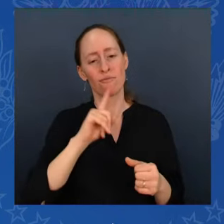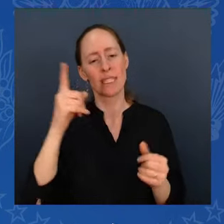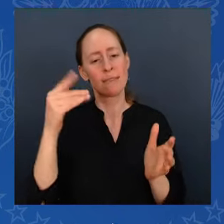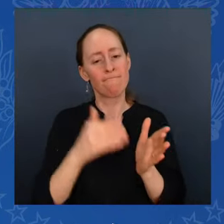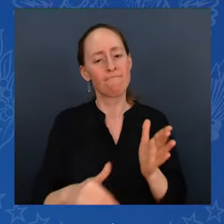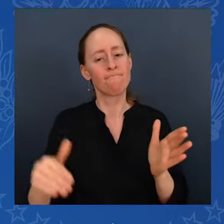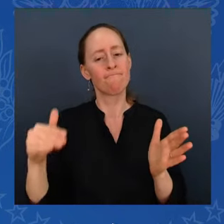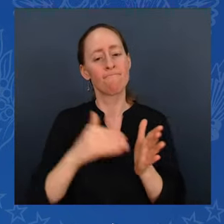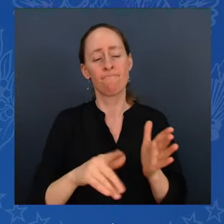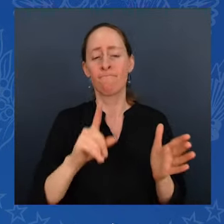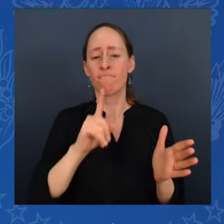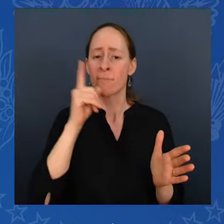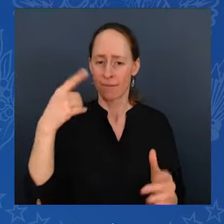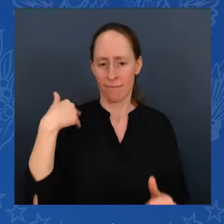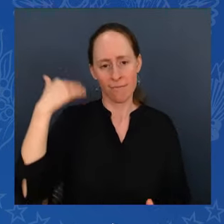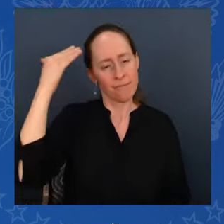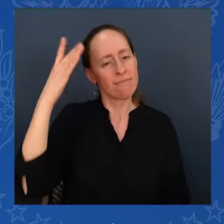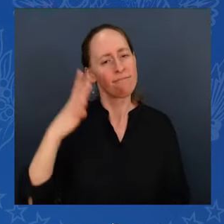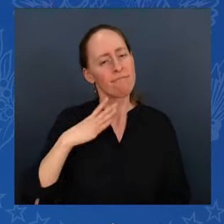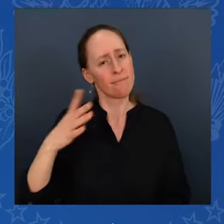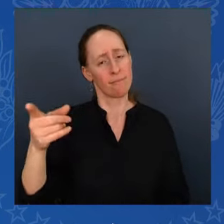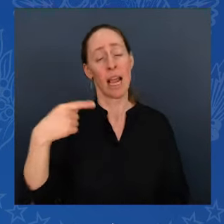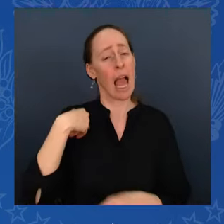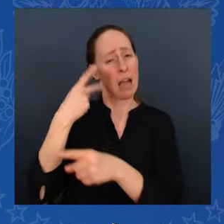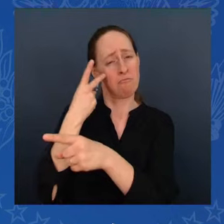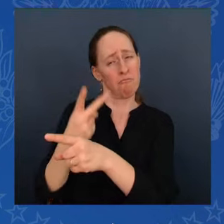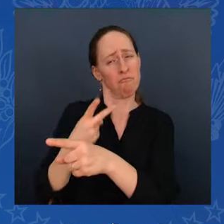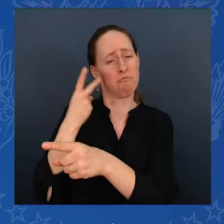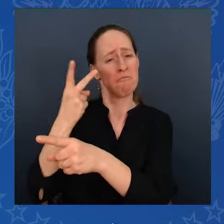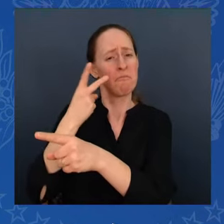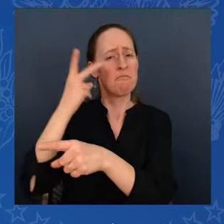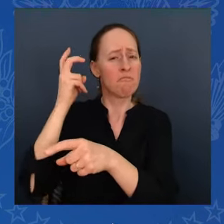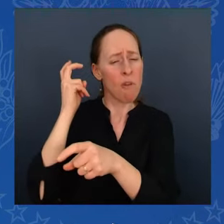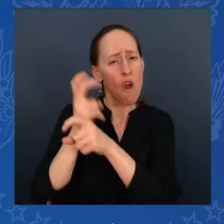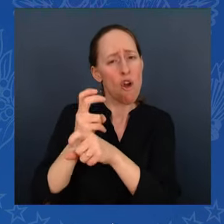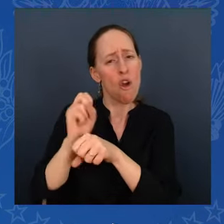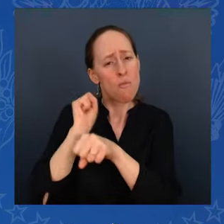He's from they say everybody thinks it's Baltimore. It's Balmer.